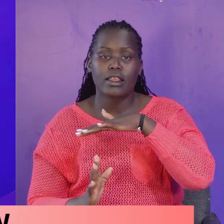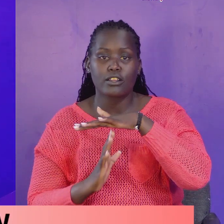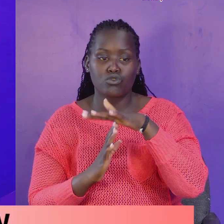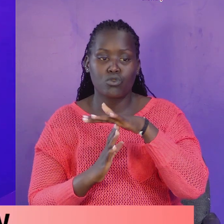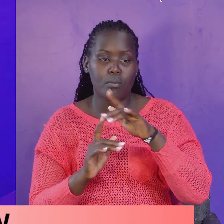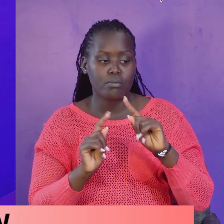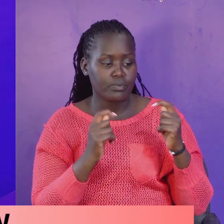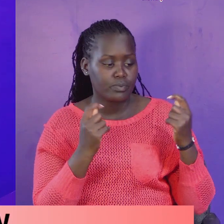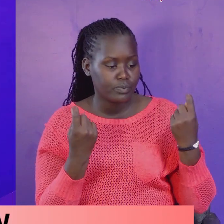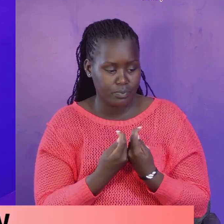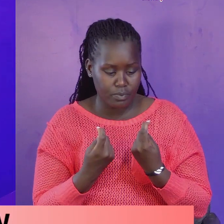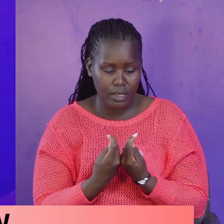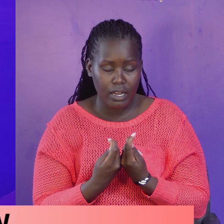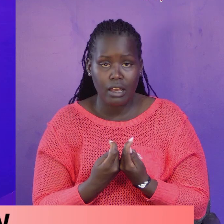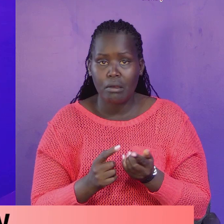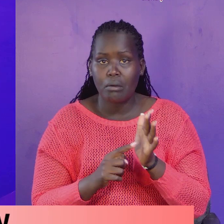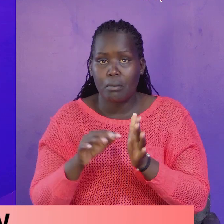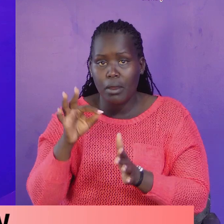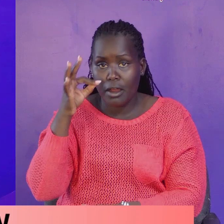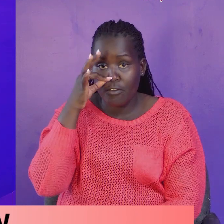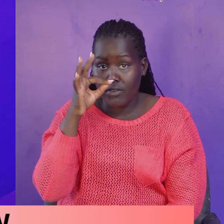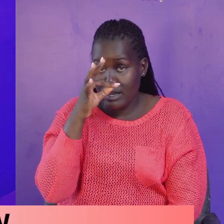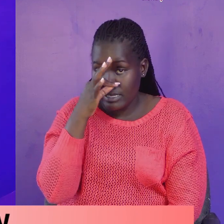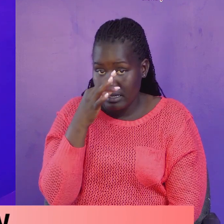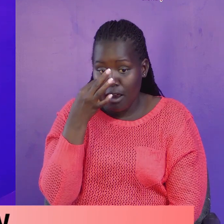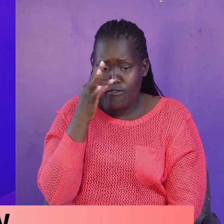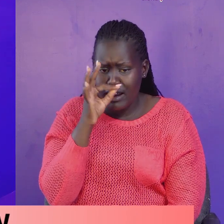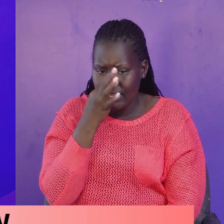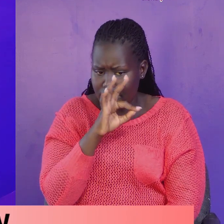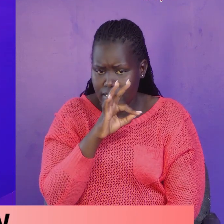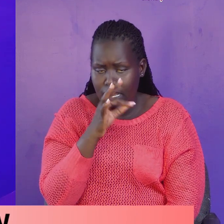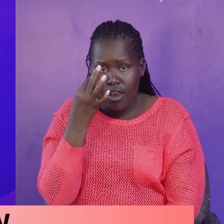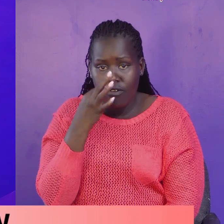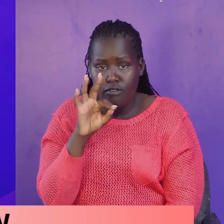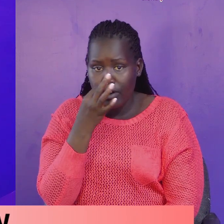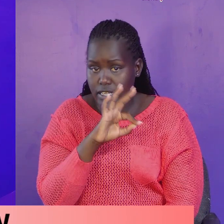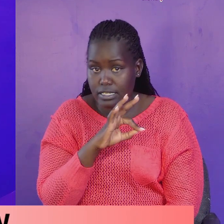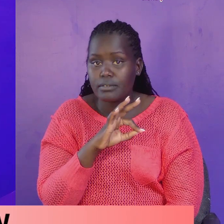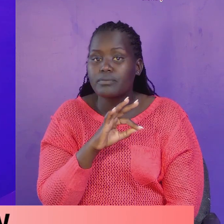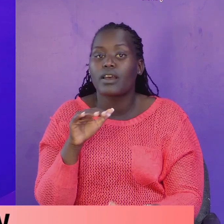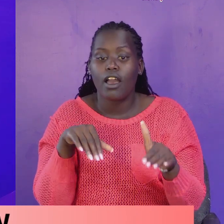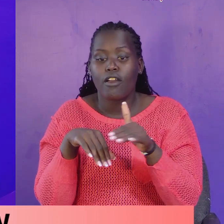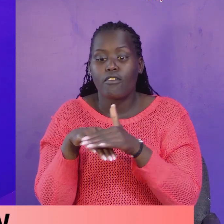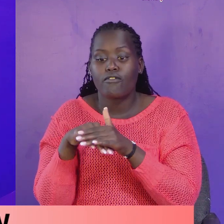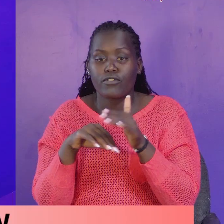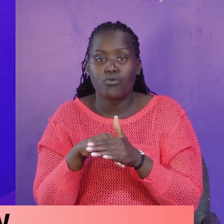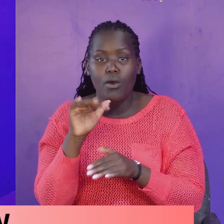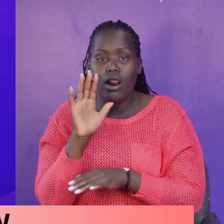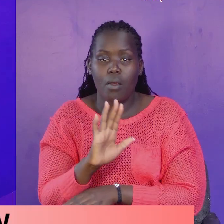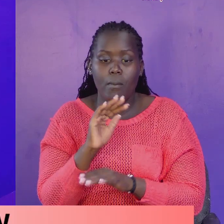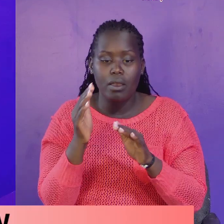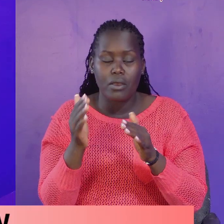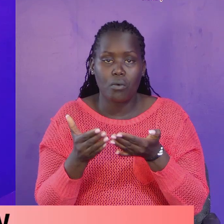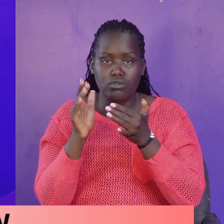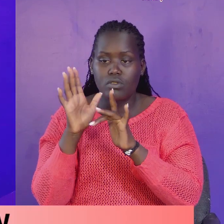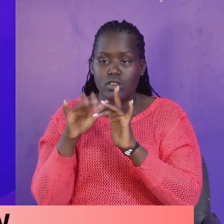of them are playing in France. And France, their football is much advanced than here in Africa. So I'll tell